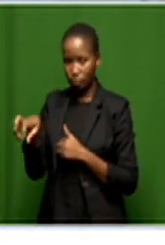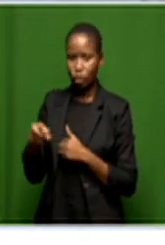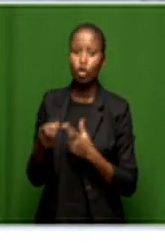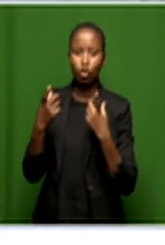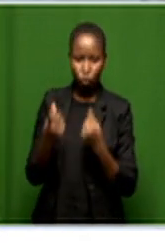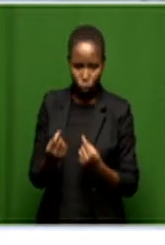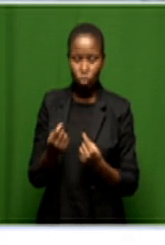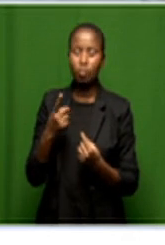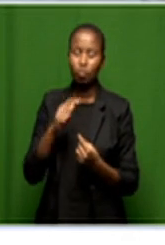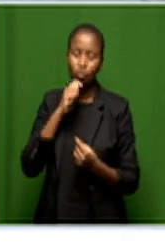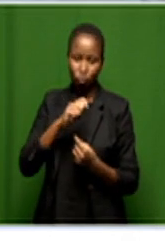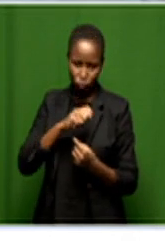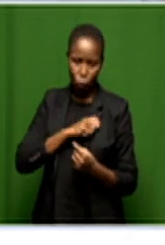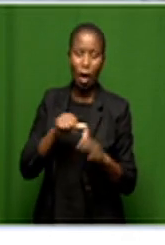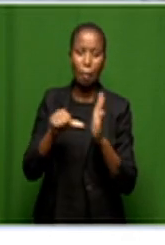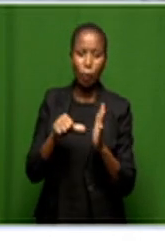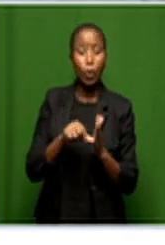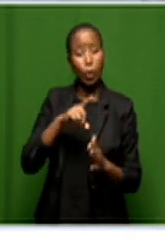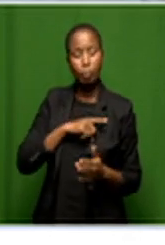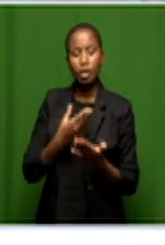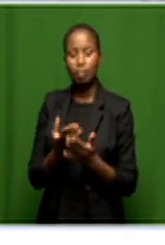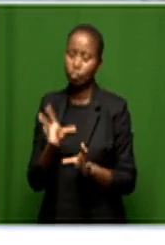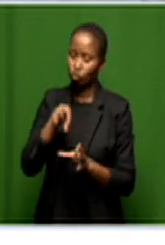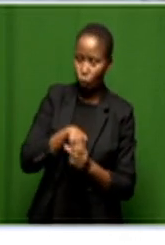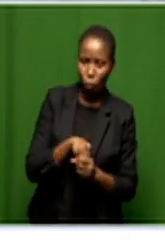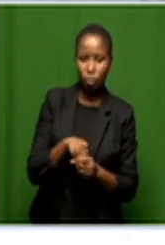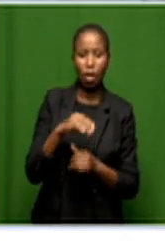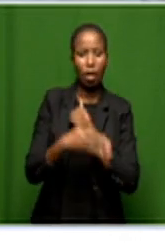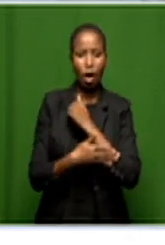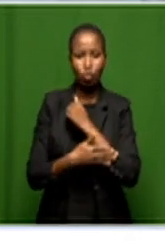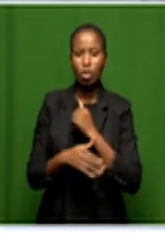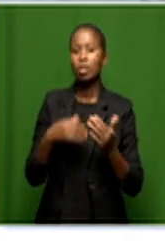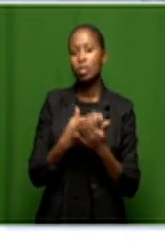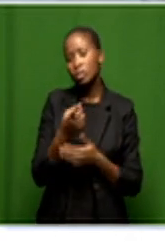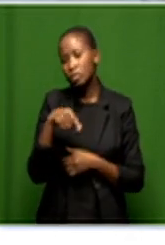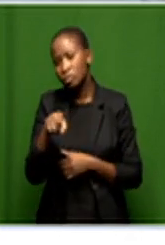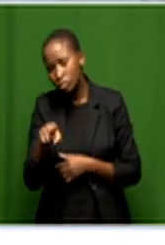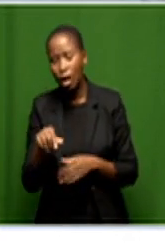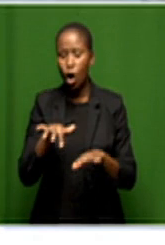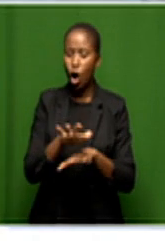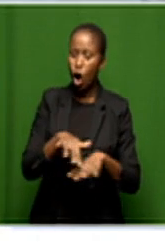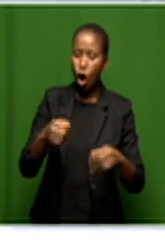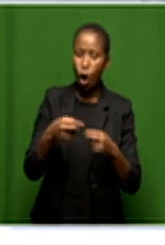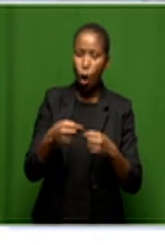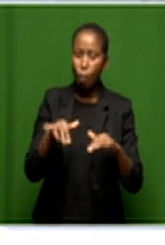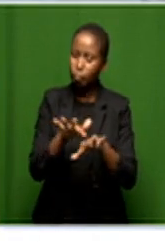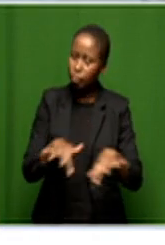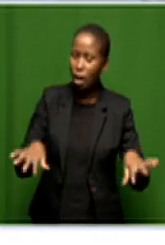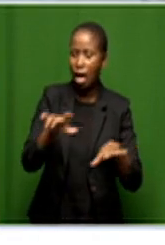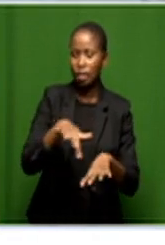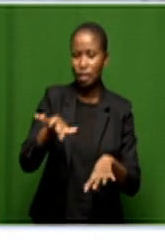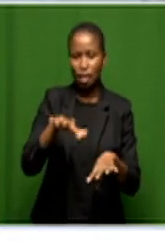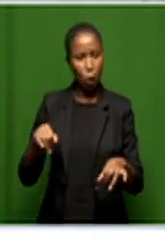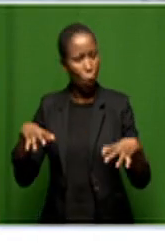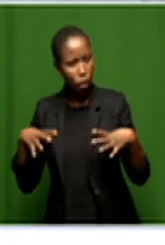do encourage South Africans to really find their joy in the country. Go to those hidden gems, open spaces, off the beaten track,